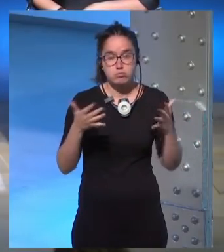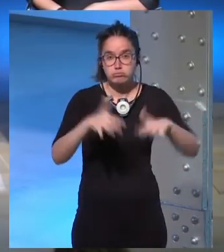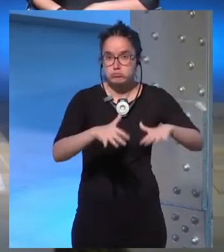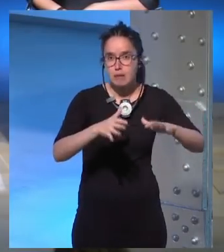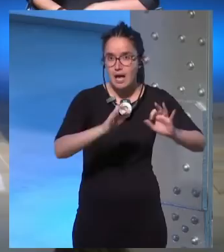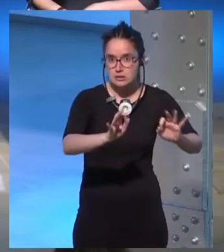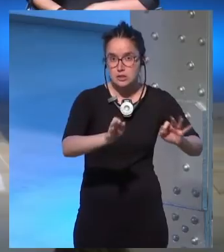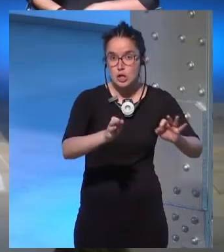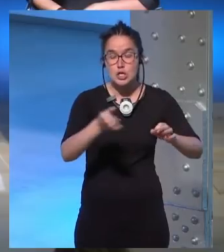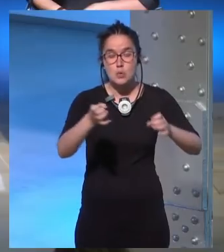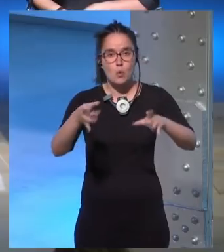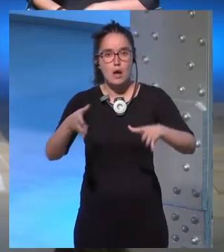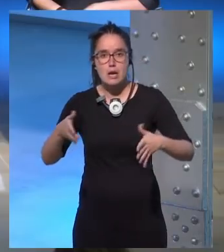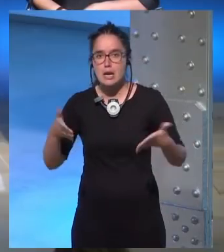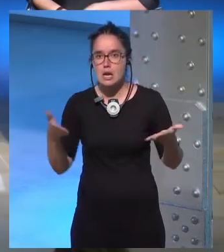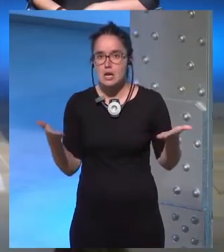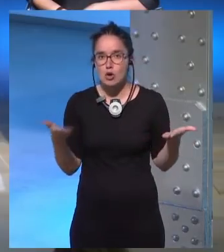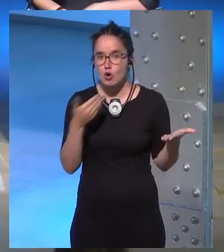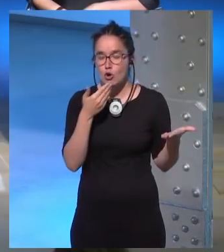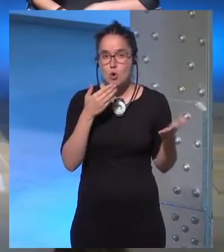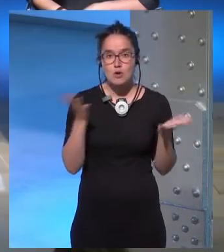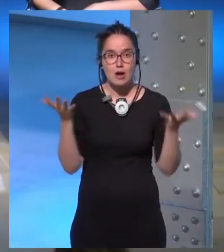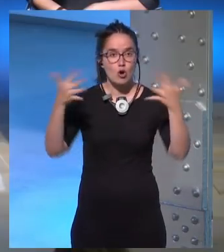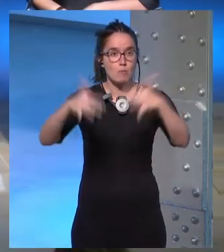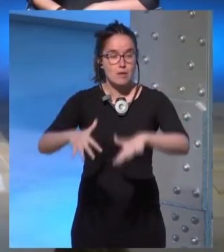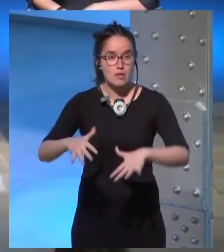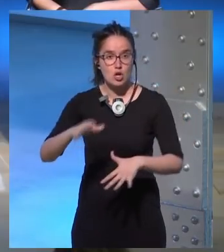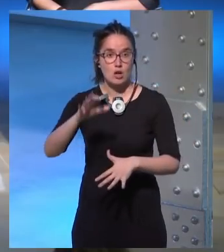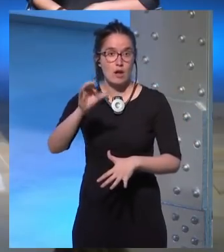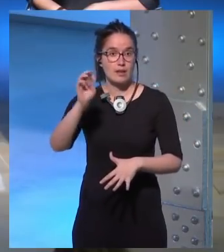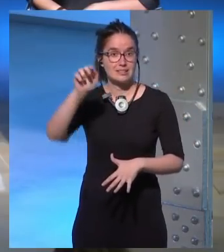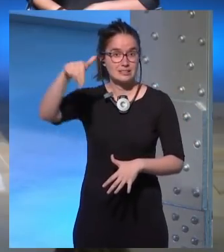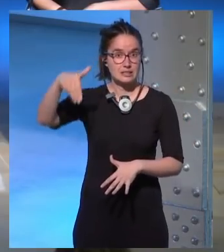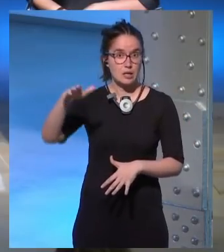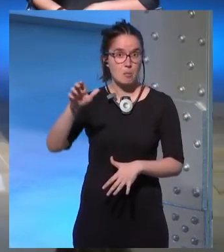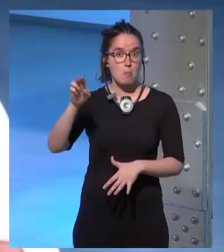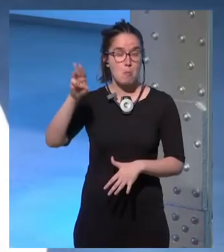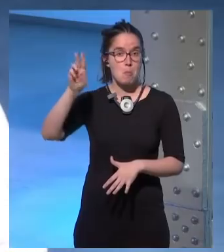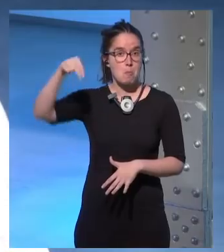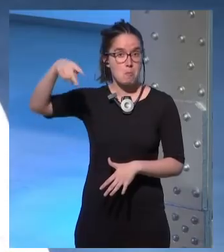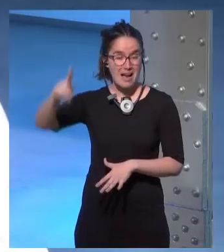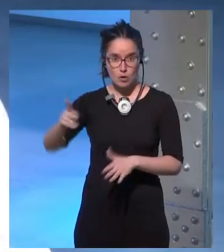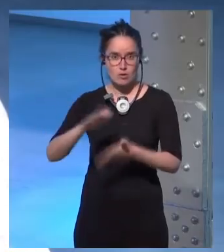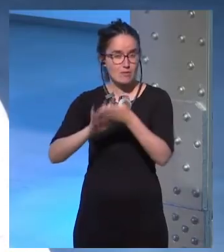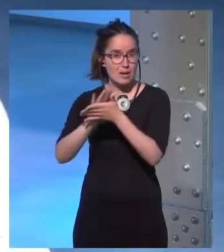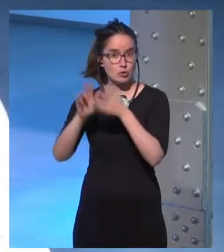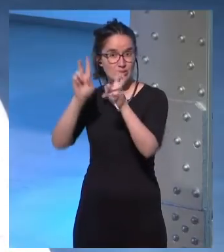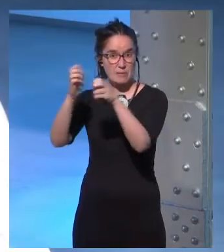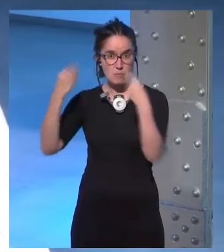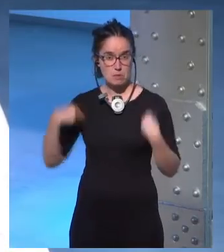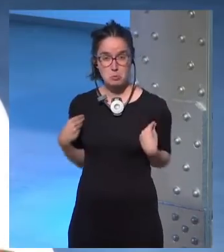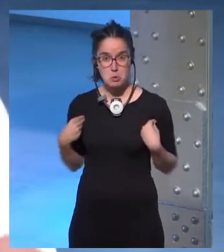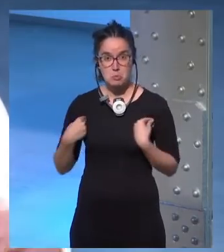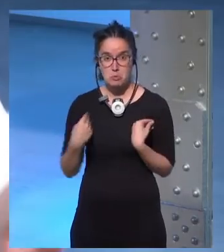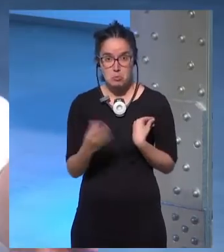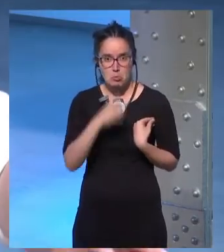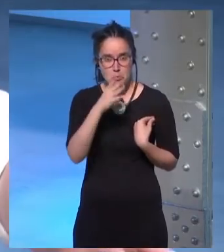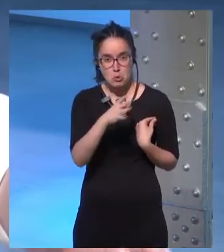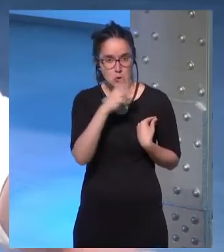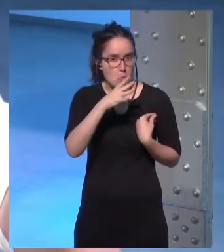talk about steampunk the entire time. I don't see any reason not to do it. I also, of course, that doesn't say that, well,